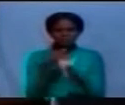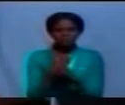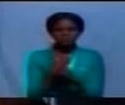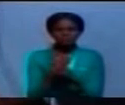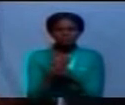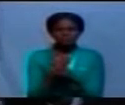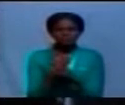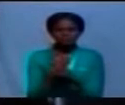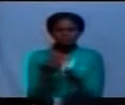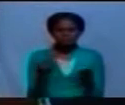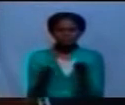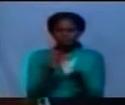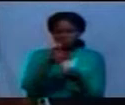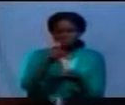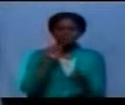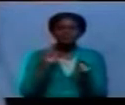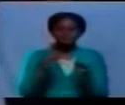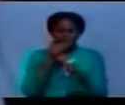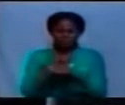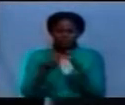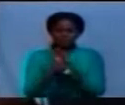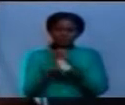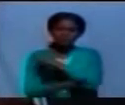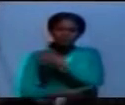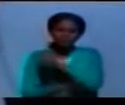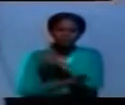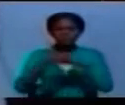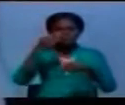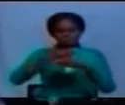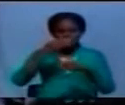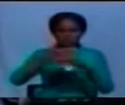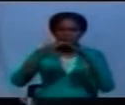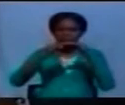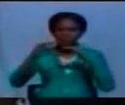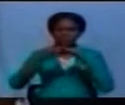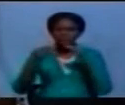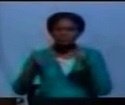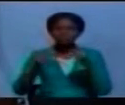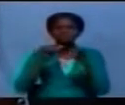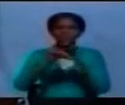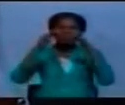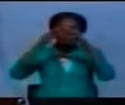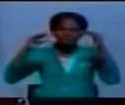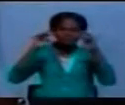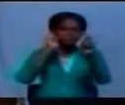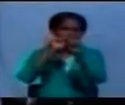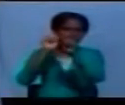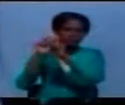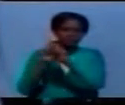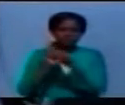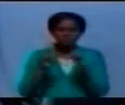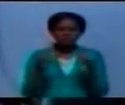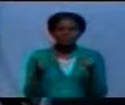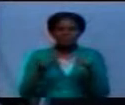say, probably I've done my foundation, I'm at window level, wow, we are now hoping to roof the house. But it will